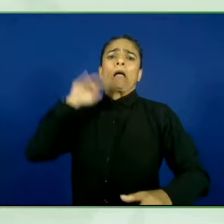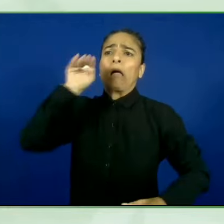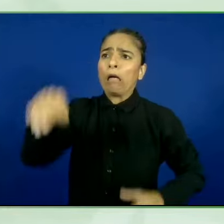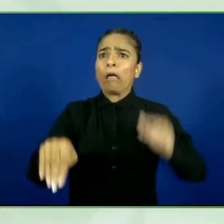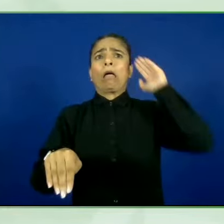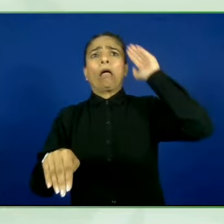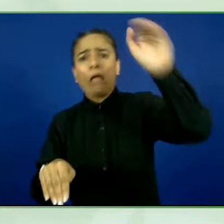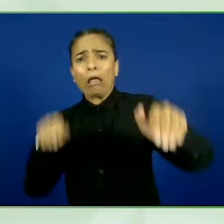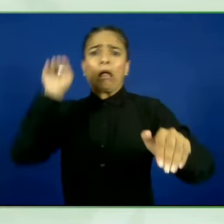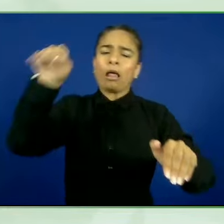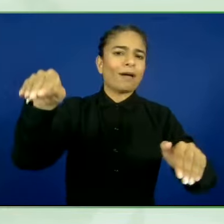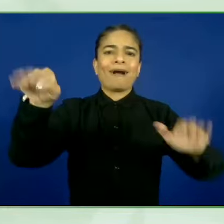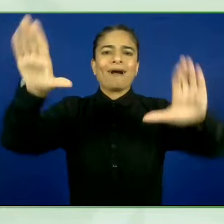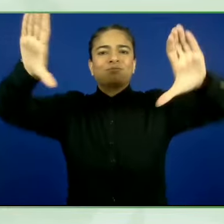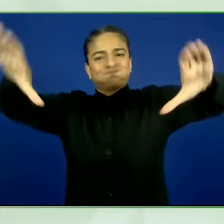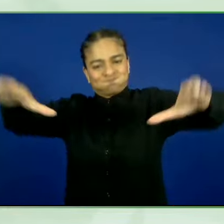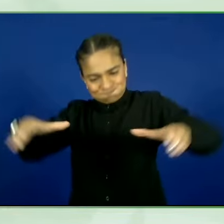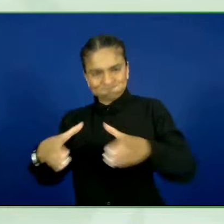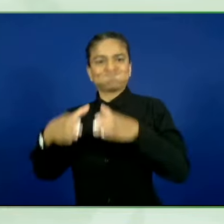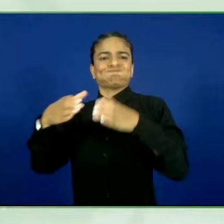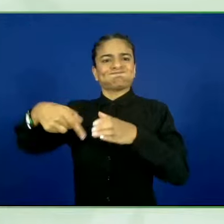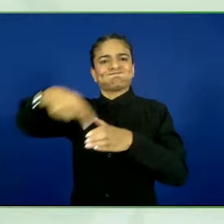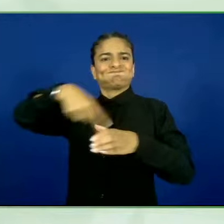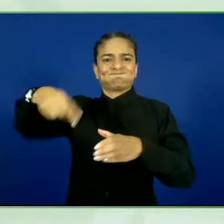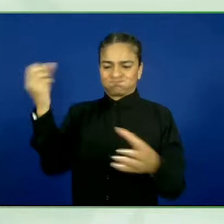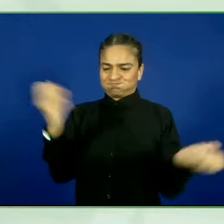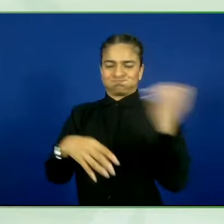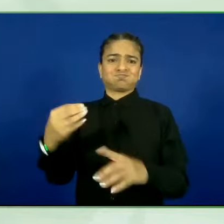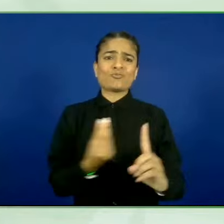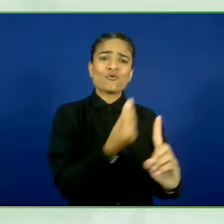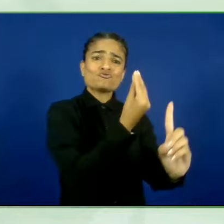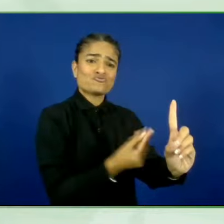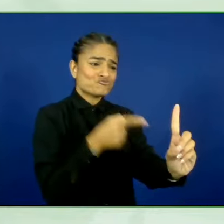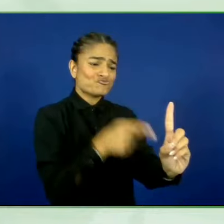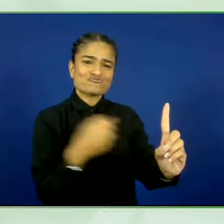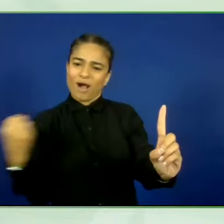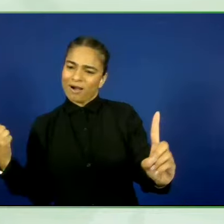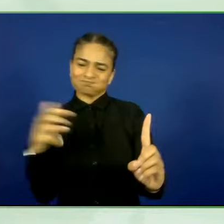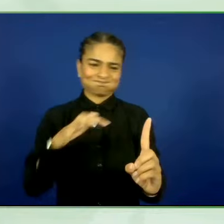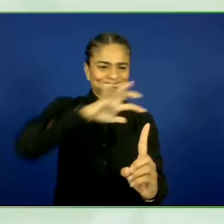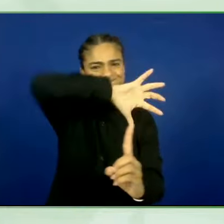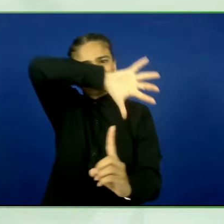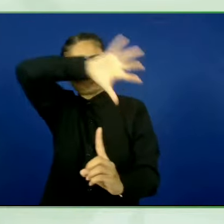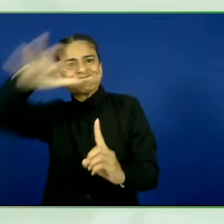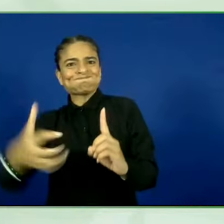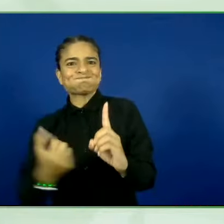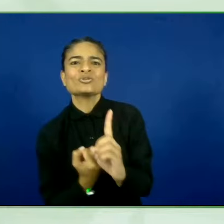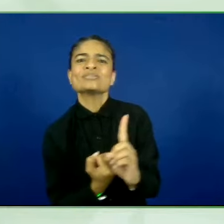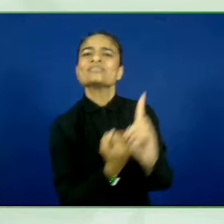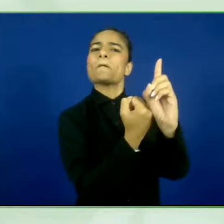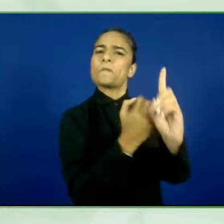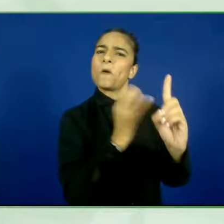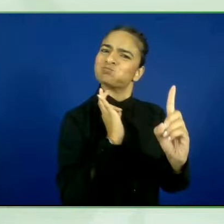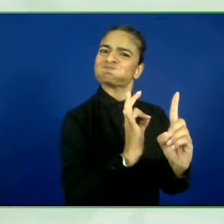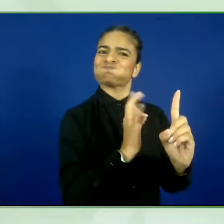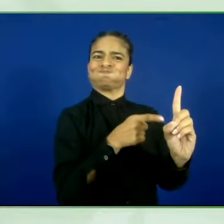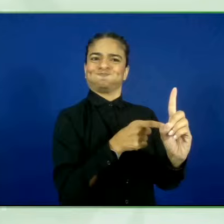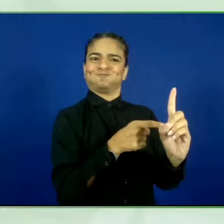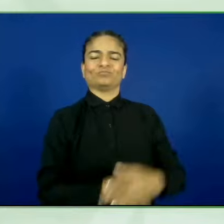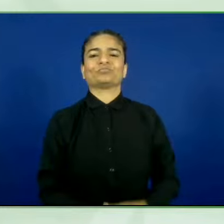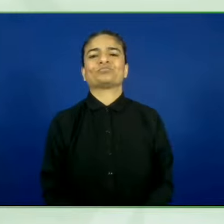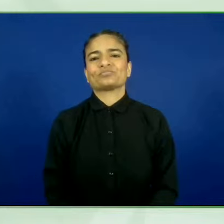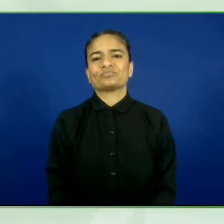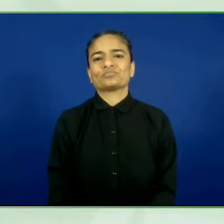the holistic support that is there. Secondly, when we're looking at case management prior to this, that means we would have to use